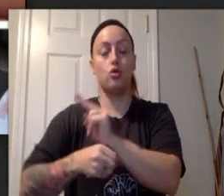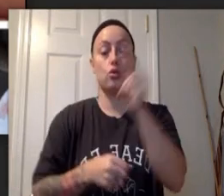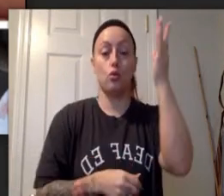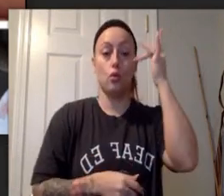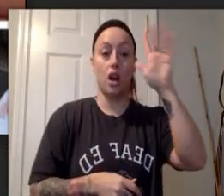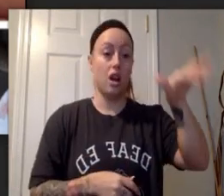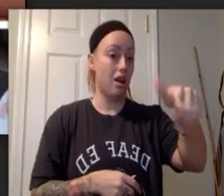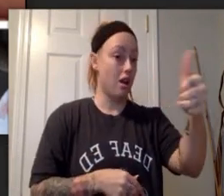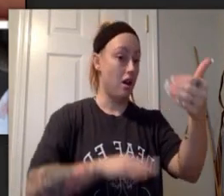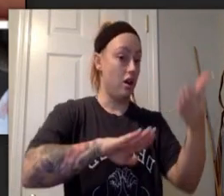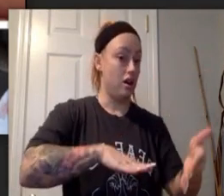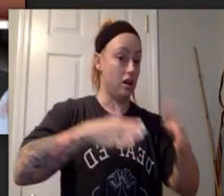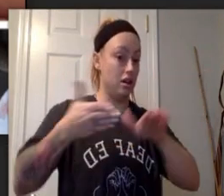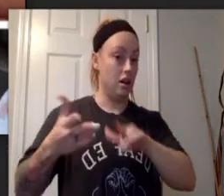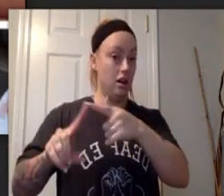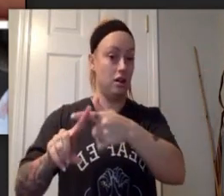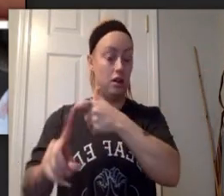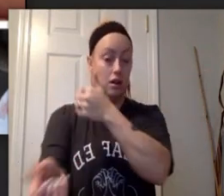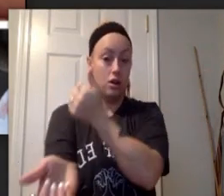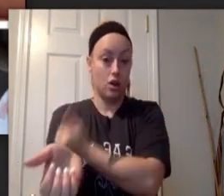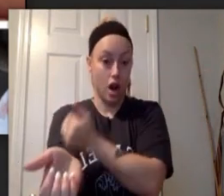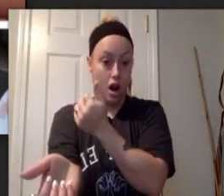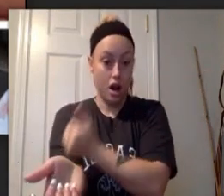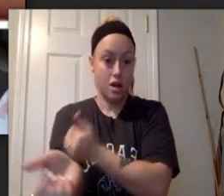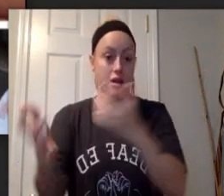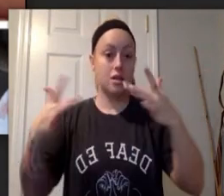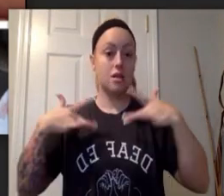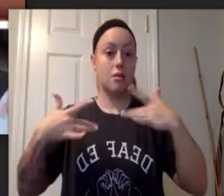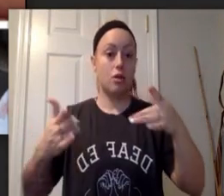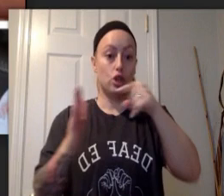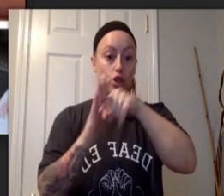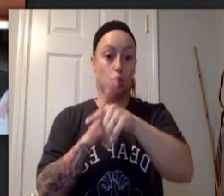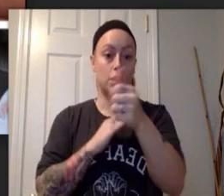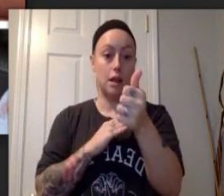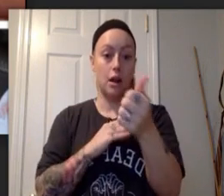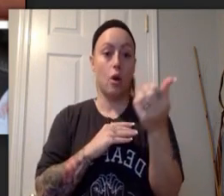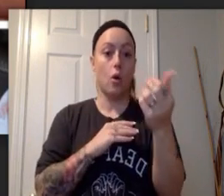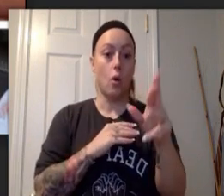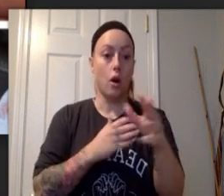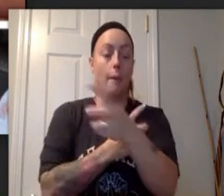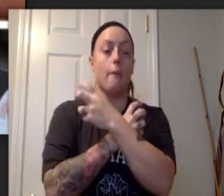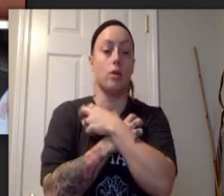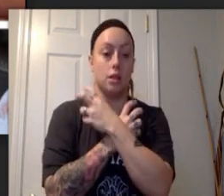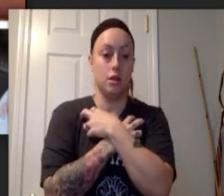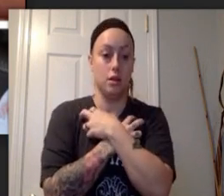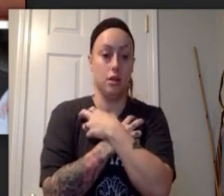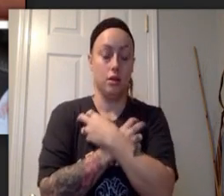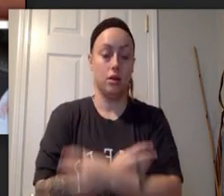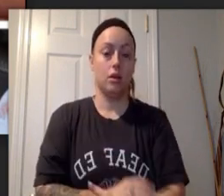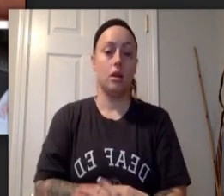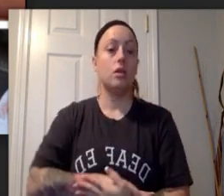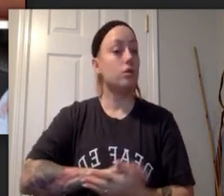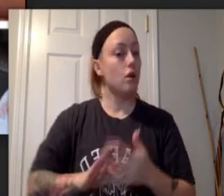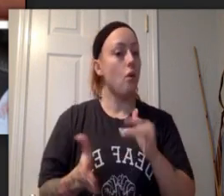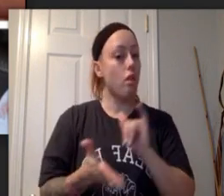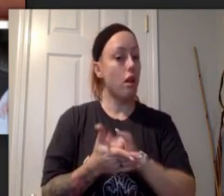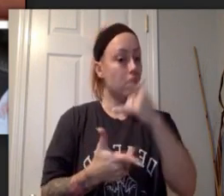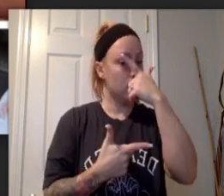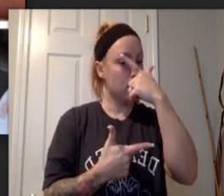other deaths from these drugs are either suicides or poisonings. So that's just kind of an